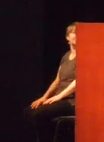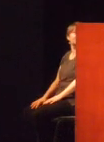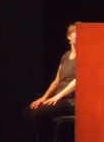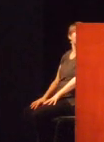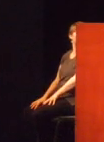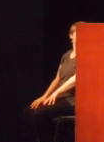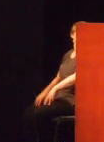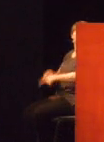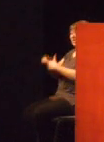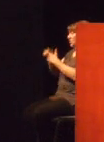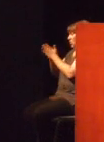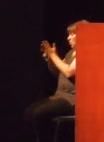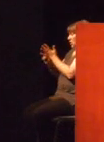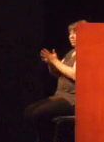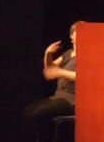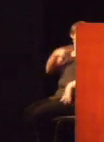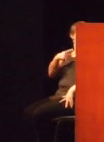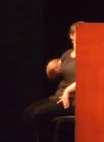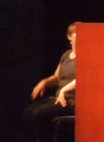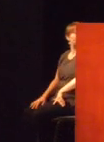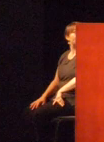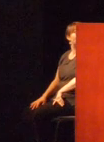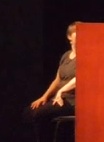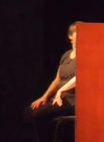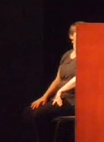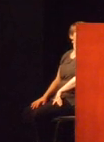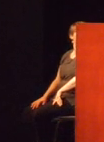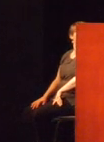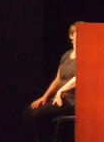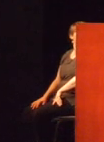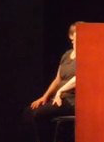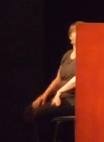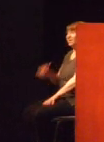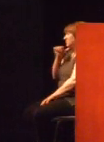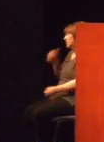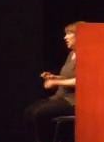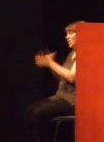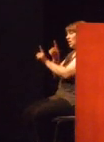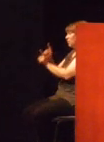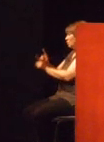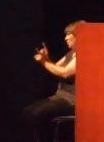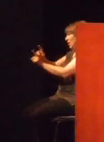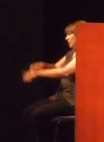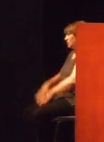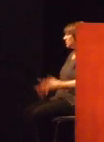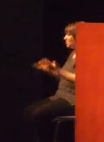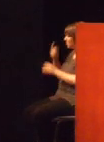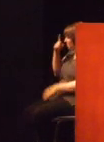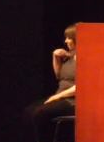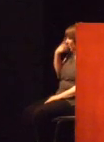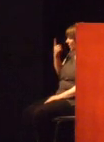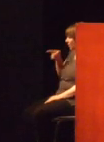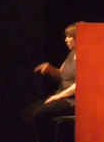then they write about it in this book so that people could have more role models. Because frankly, there aren't a lot of role models of what does it look like to be an anti-racist